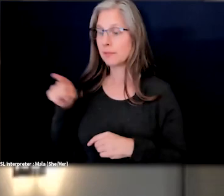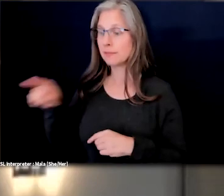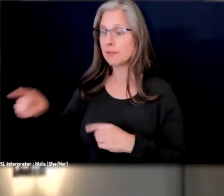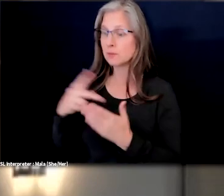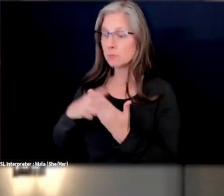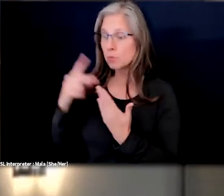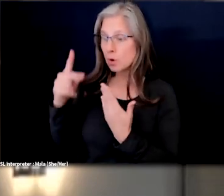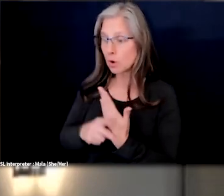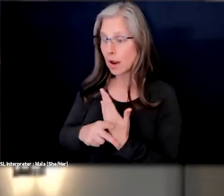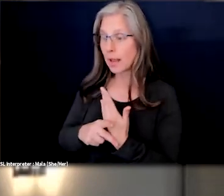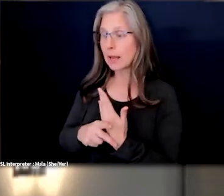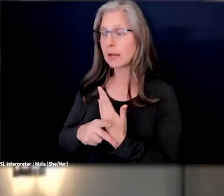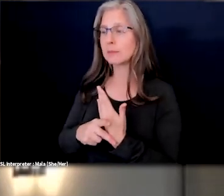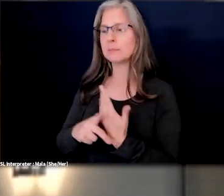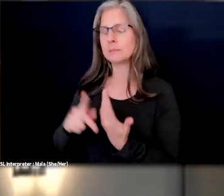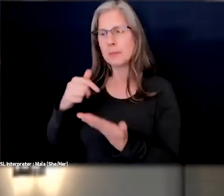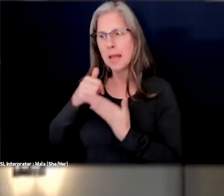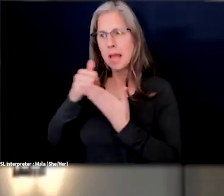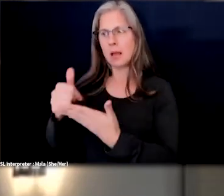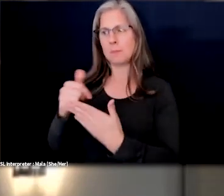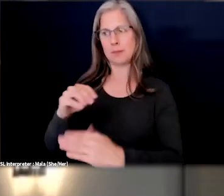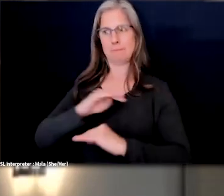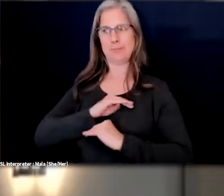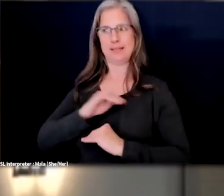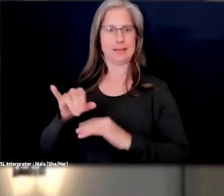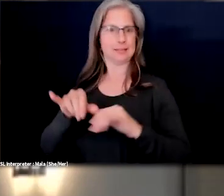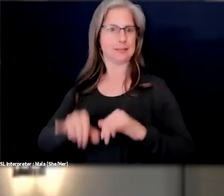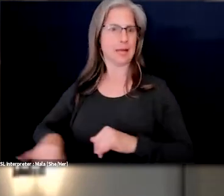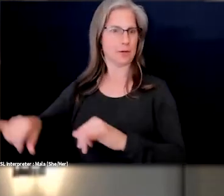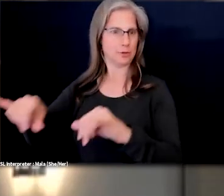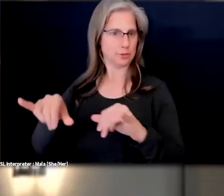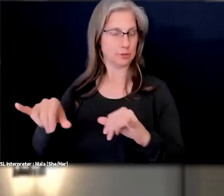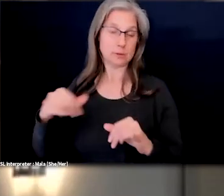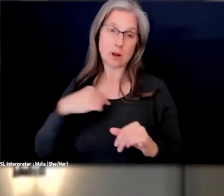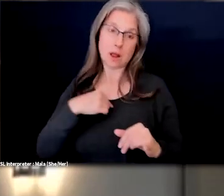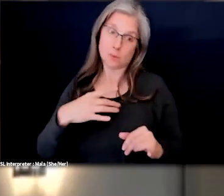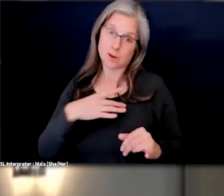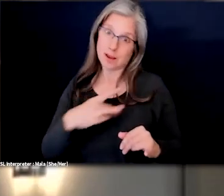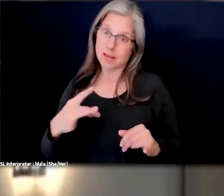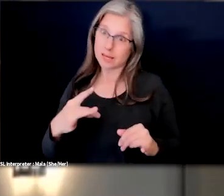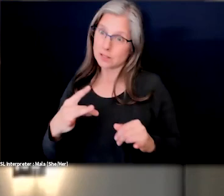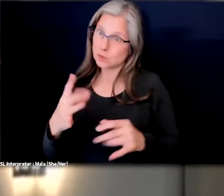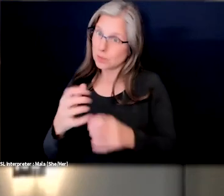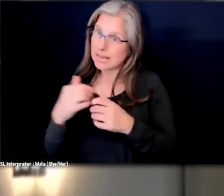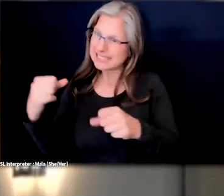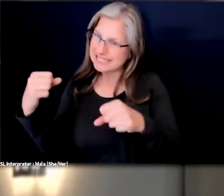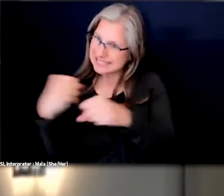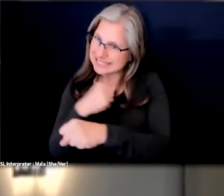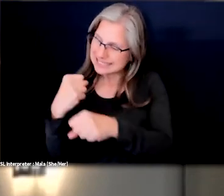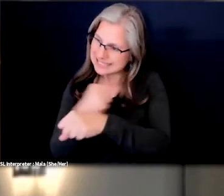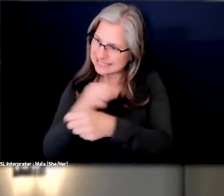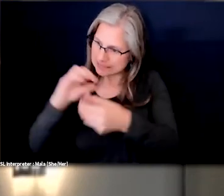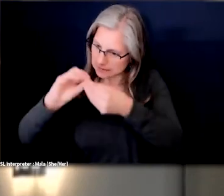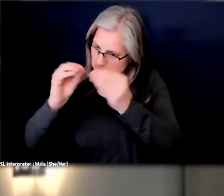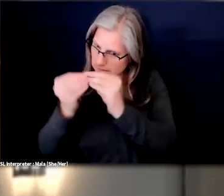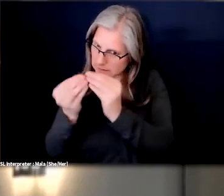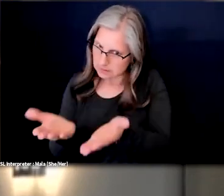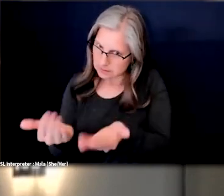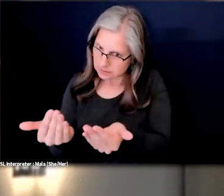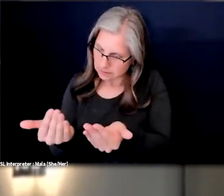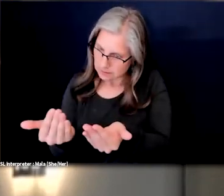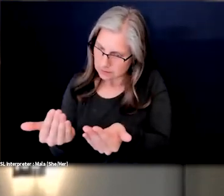is helping them to meet that standard. So I would like to get some statistics to